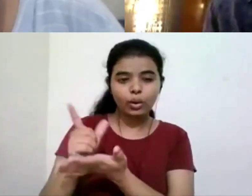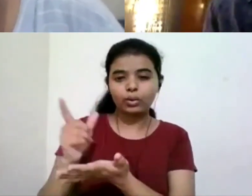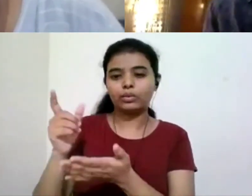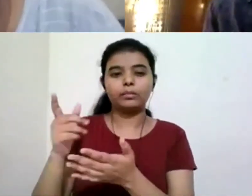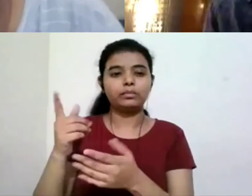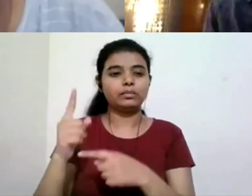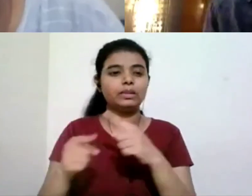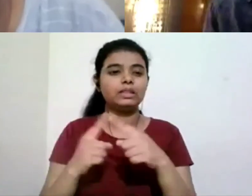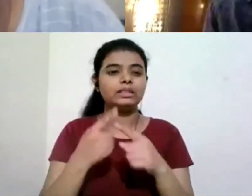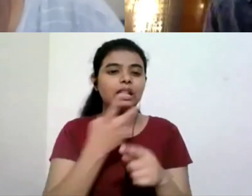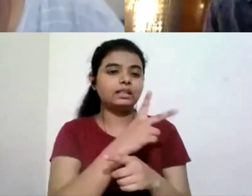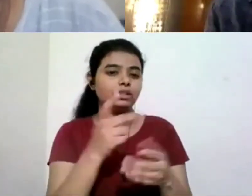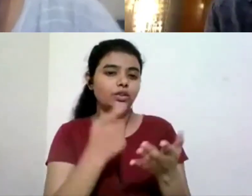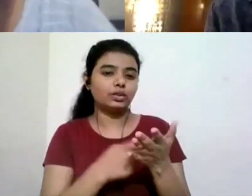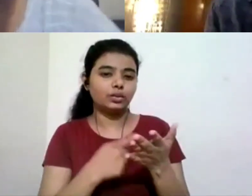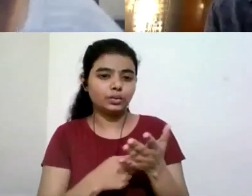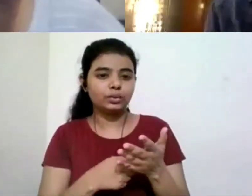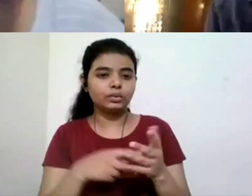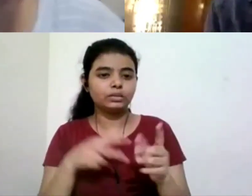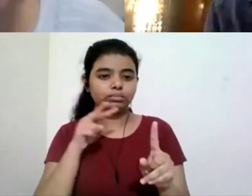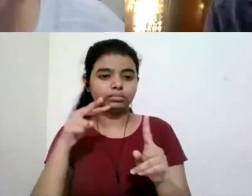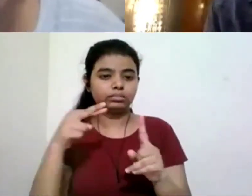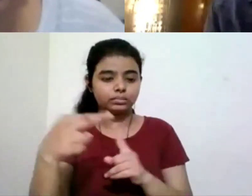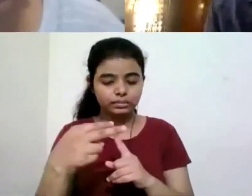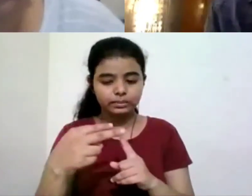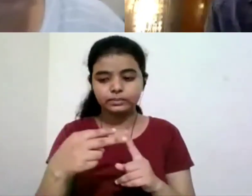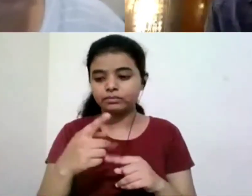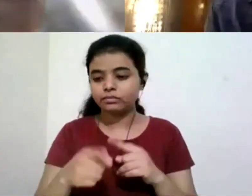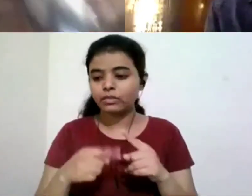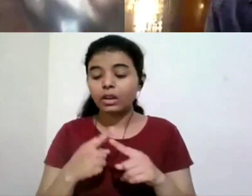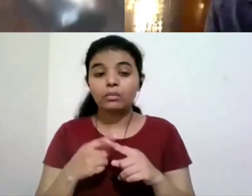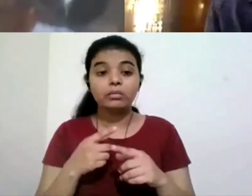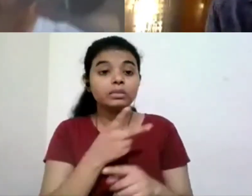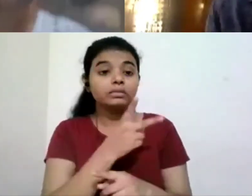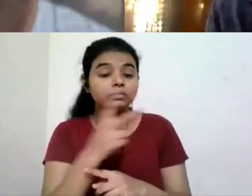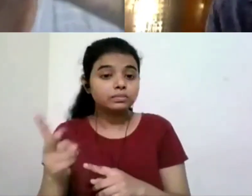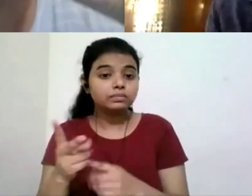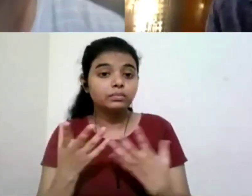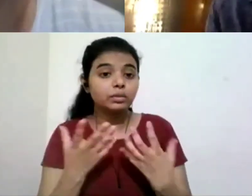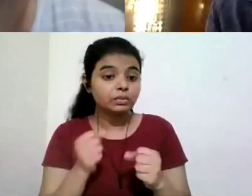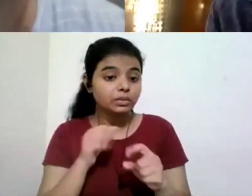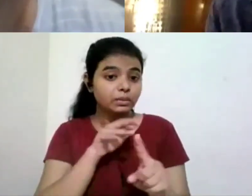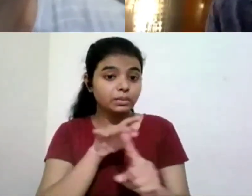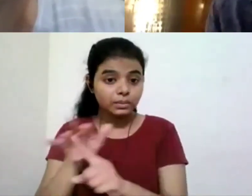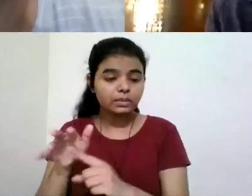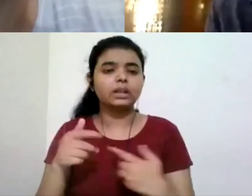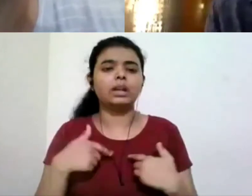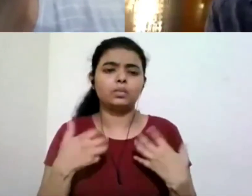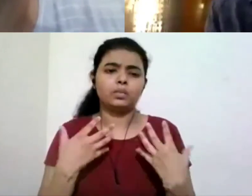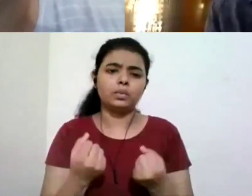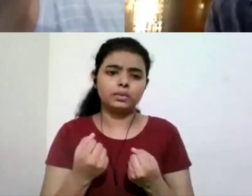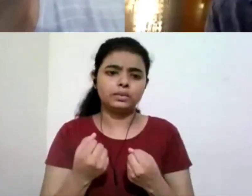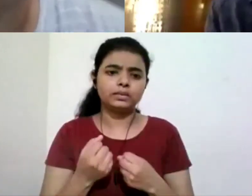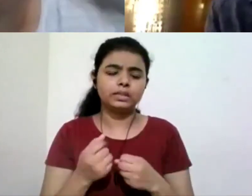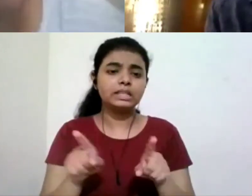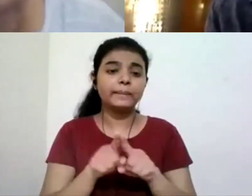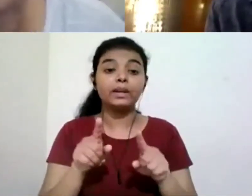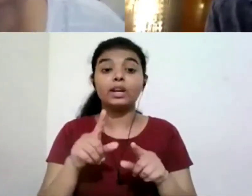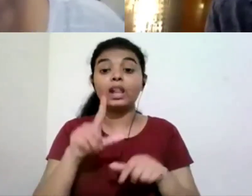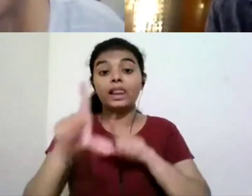discipline, and how it can inform other discipline and all. And the question of